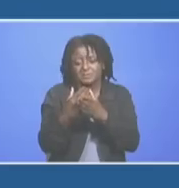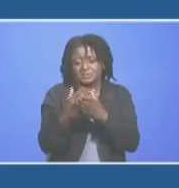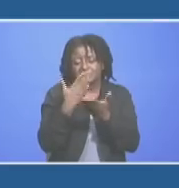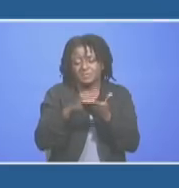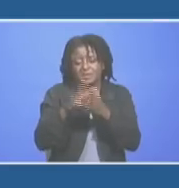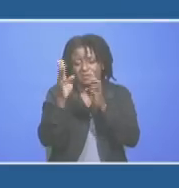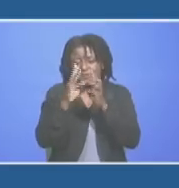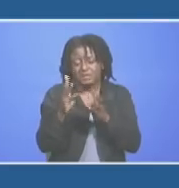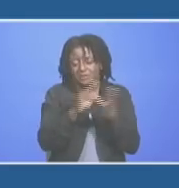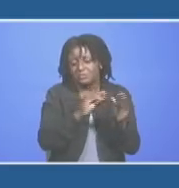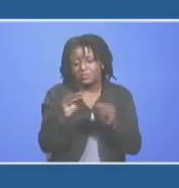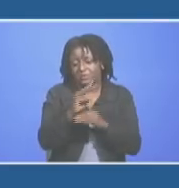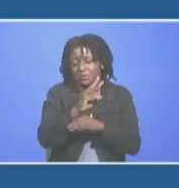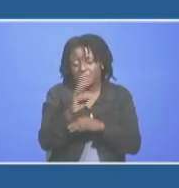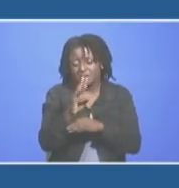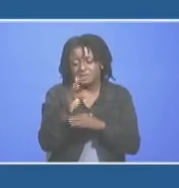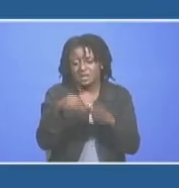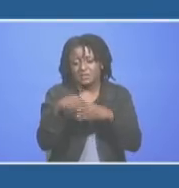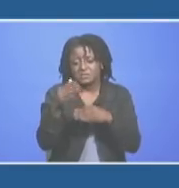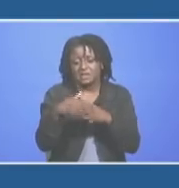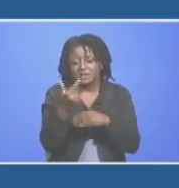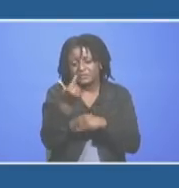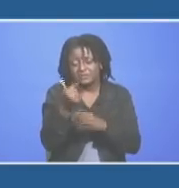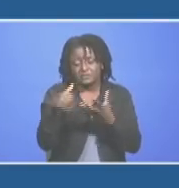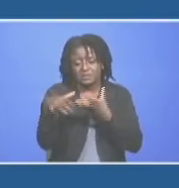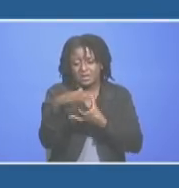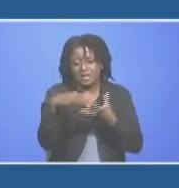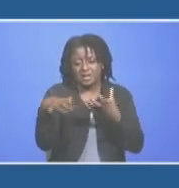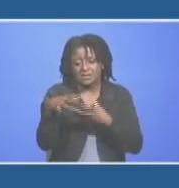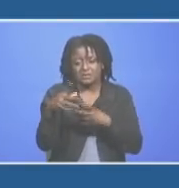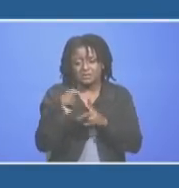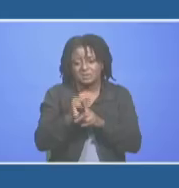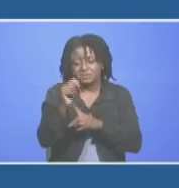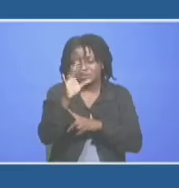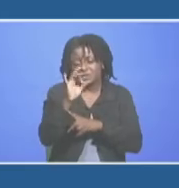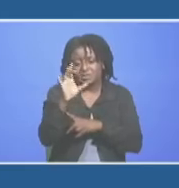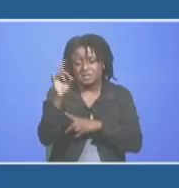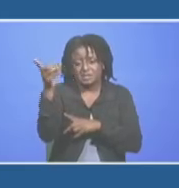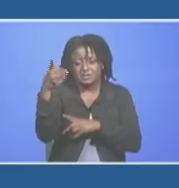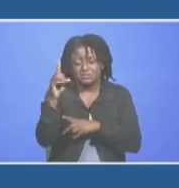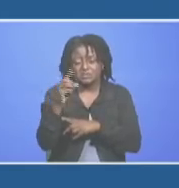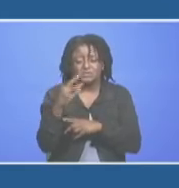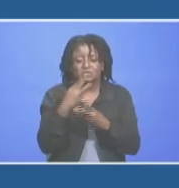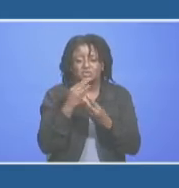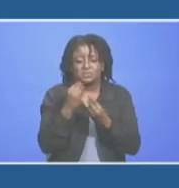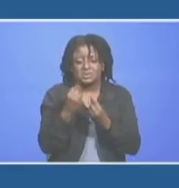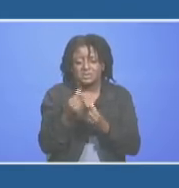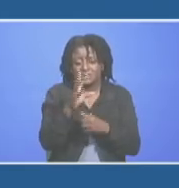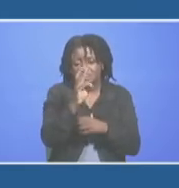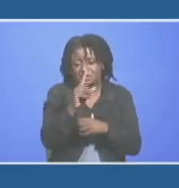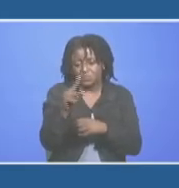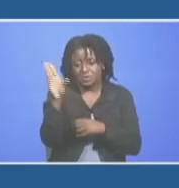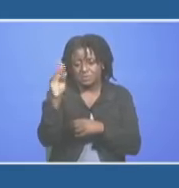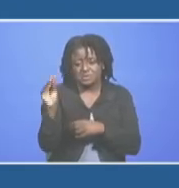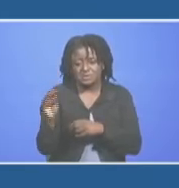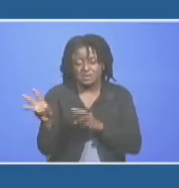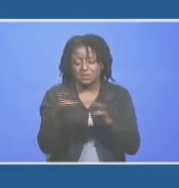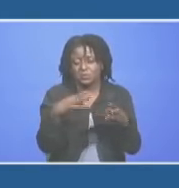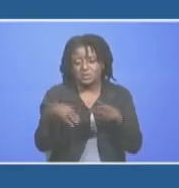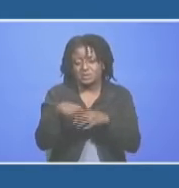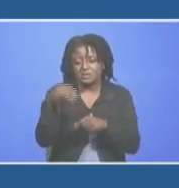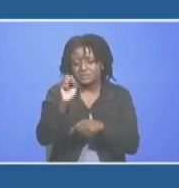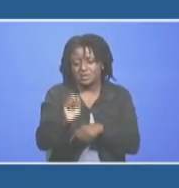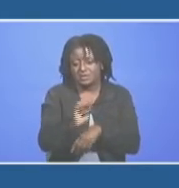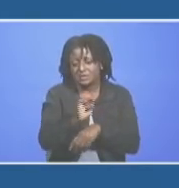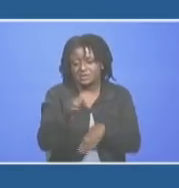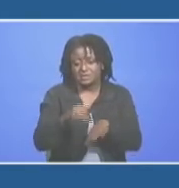our studios, we have a few clouds, temperature 88 degrees, relative humidity at 61%. The winds are out of the southeast at 15